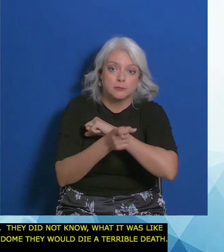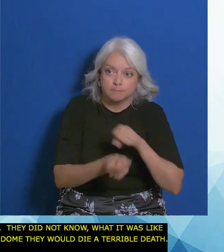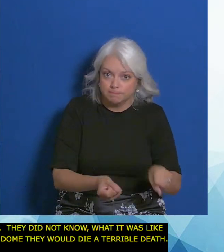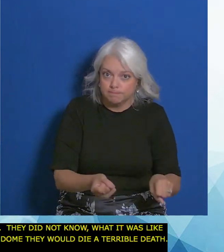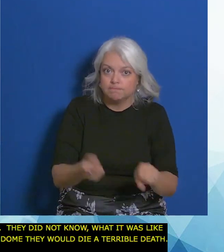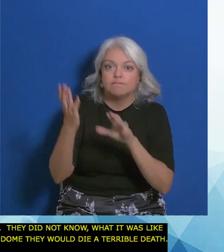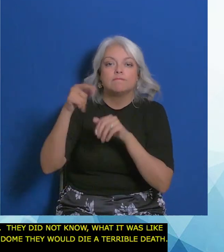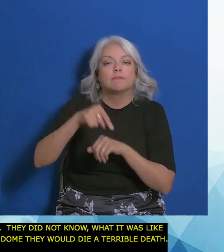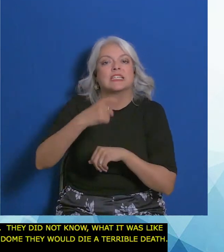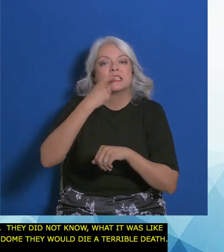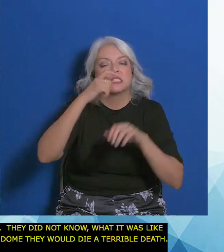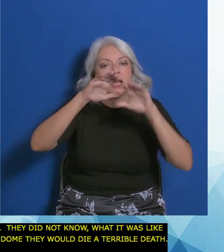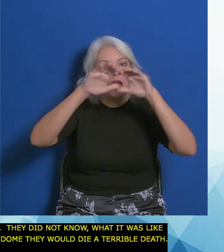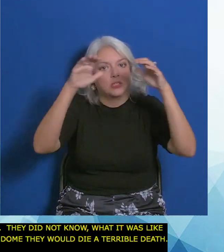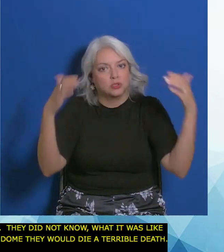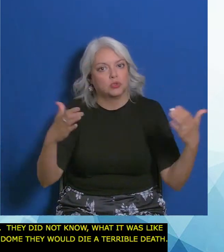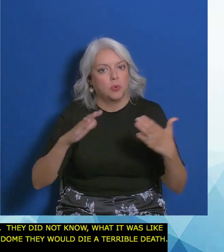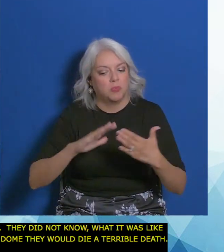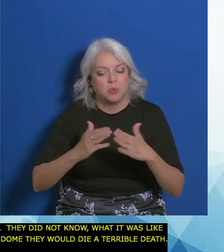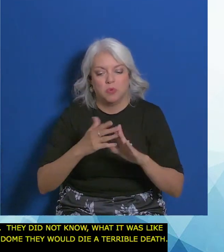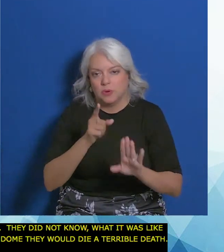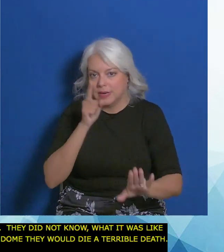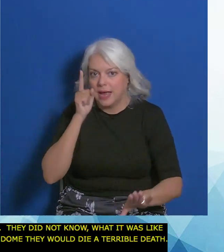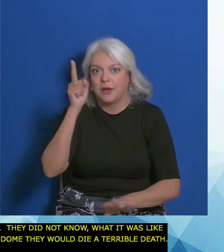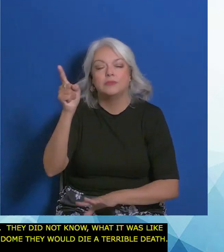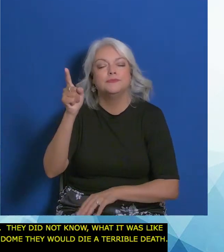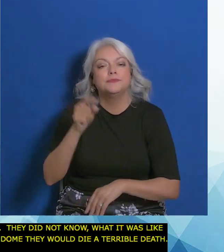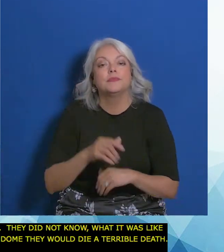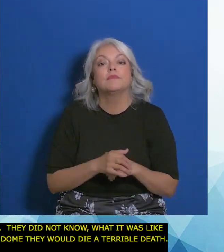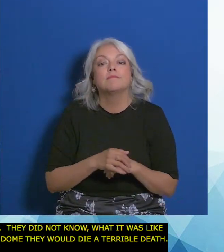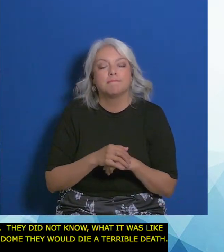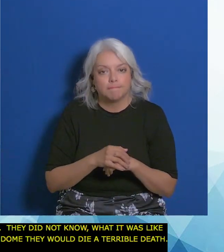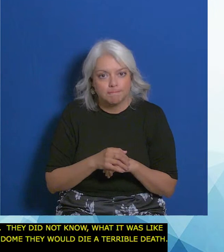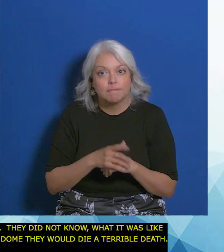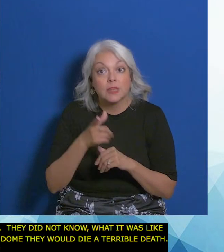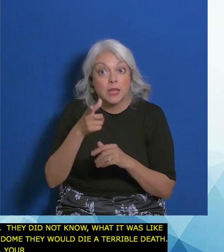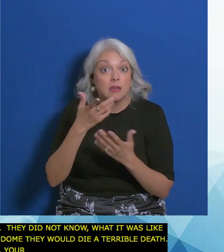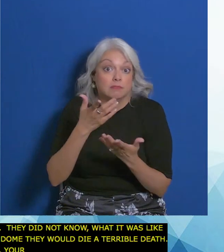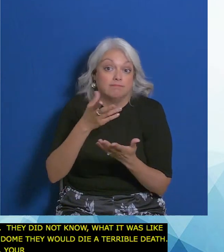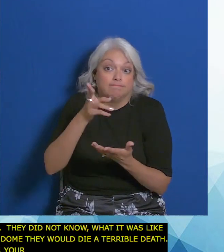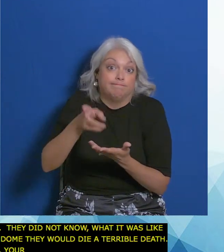thrown out of the glass dome and perish.